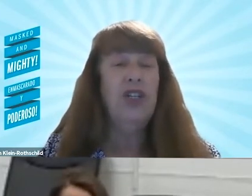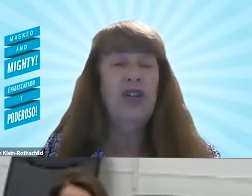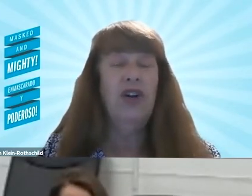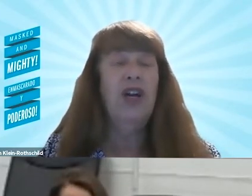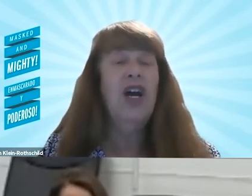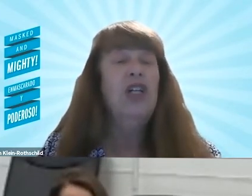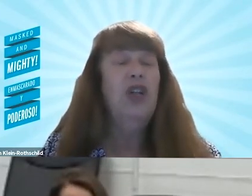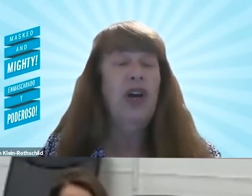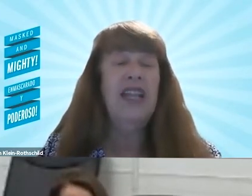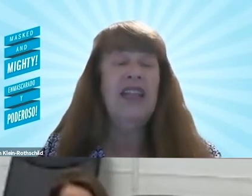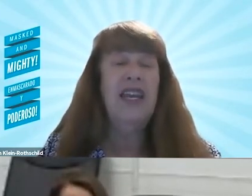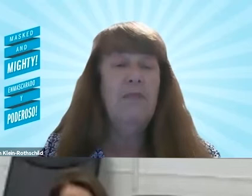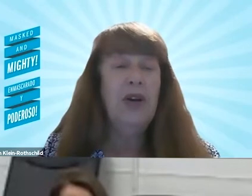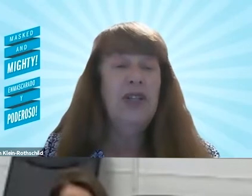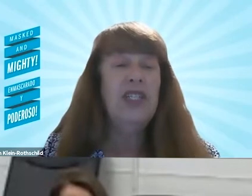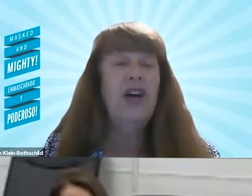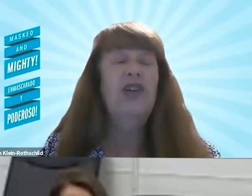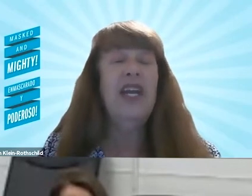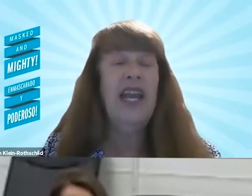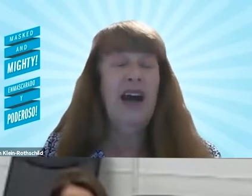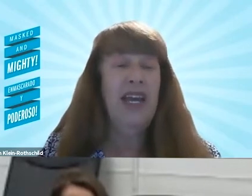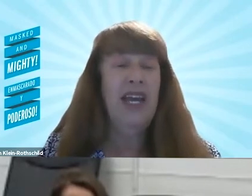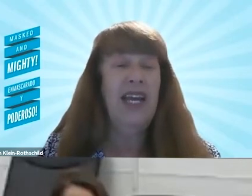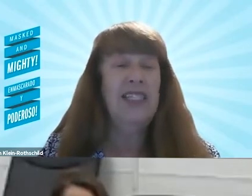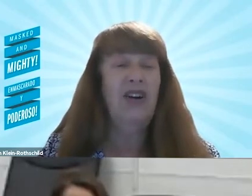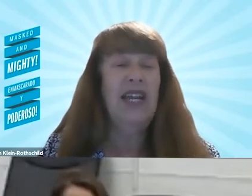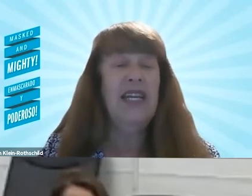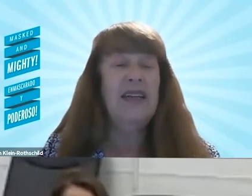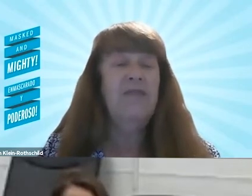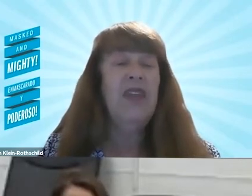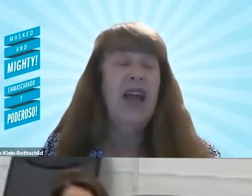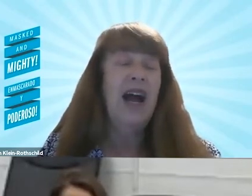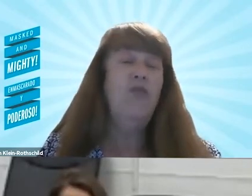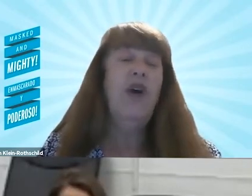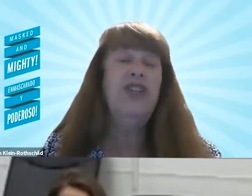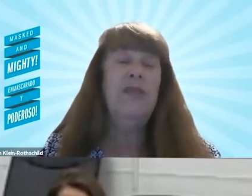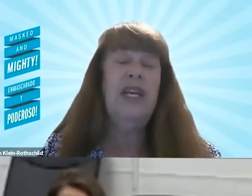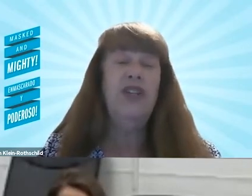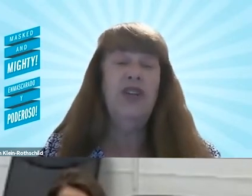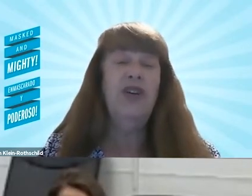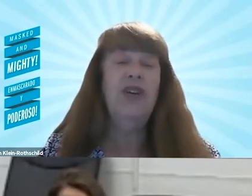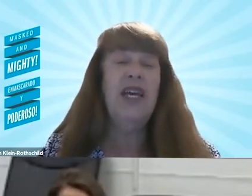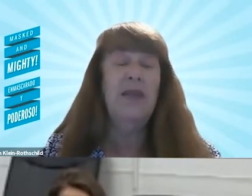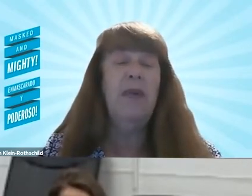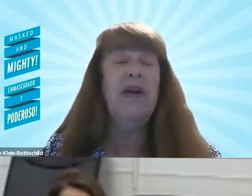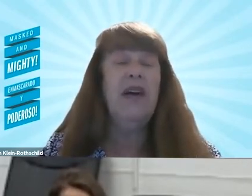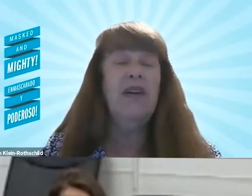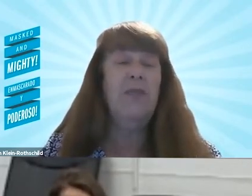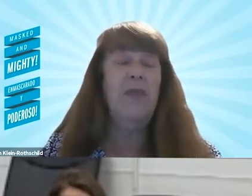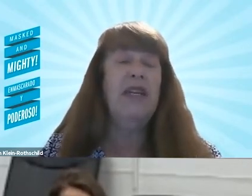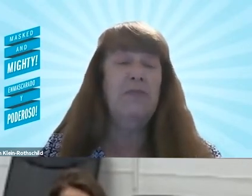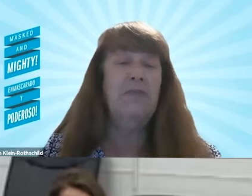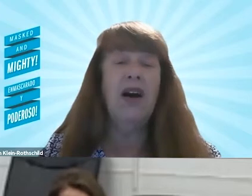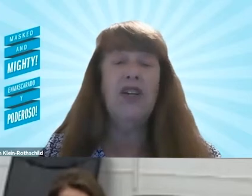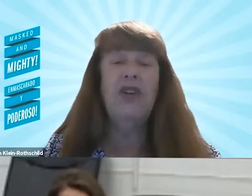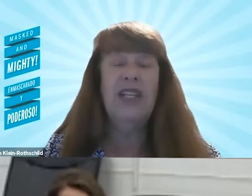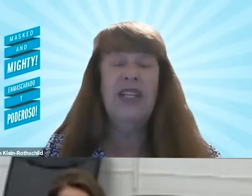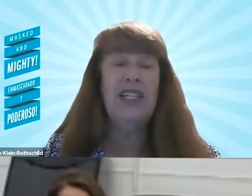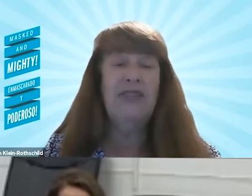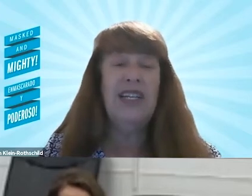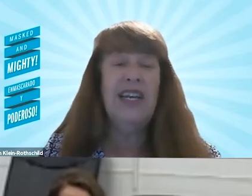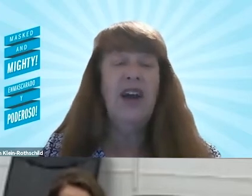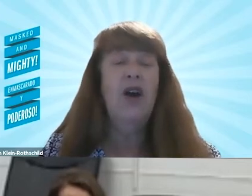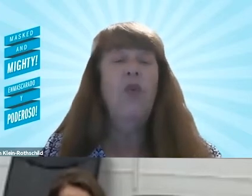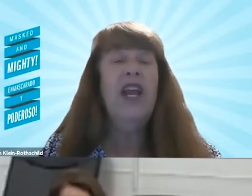or concern looking at the numbers, looking at how the cases are linked. I want you to be assured that the Public Health Department is monitoring